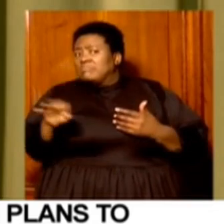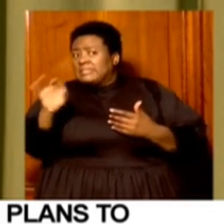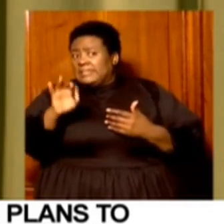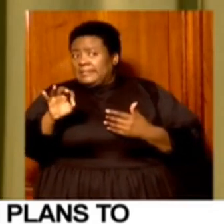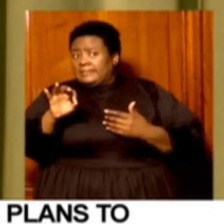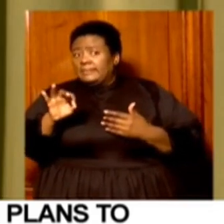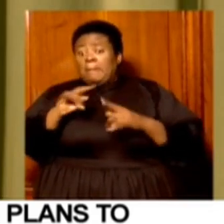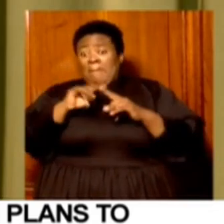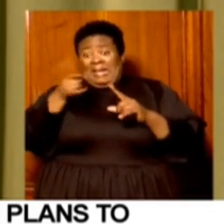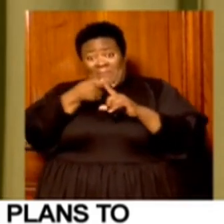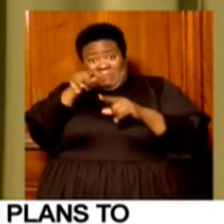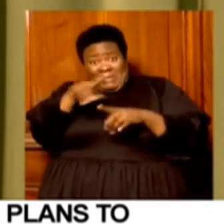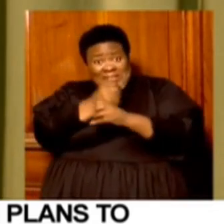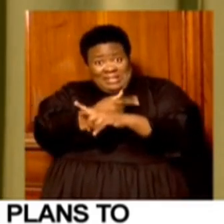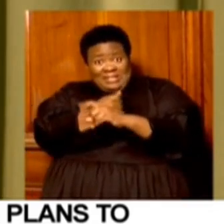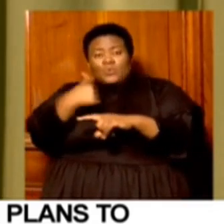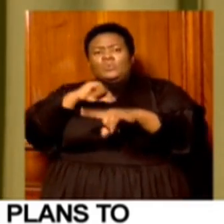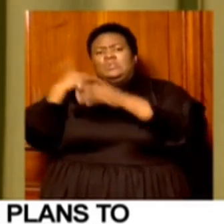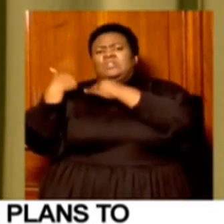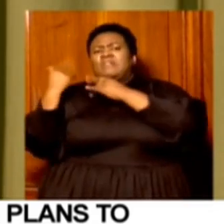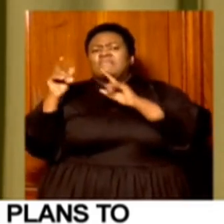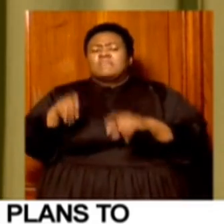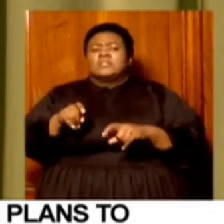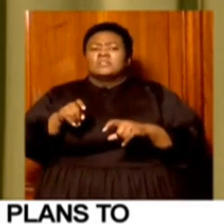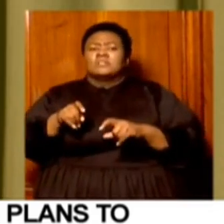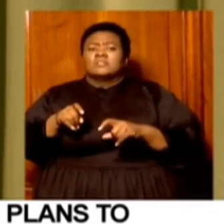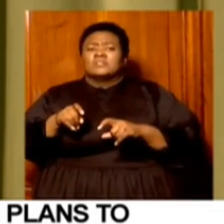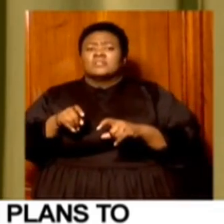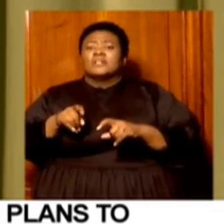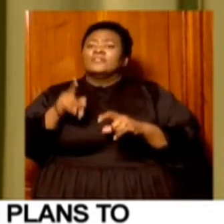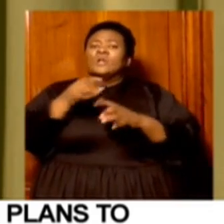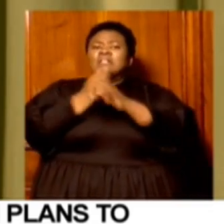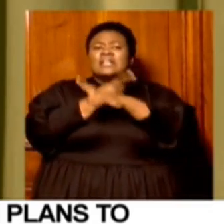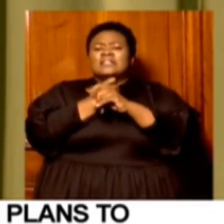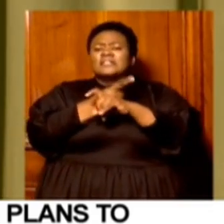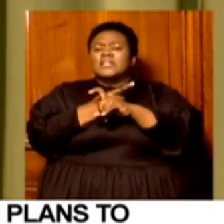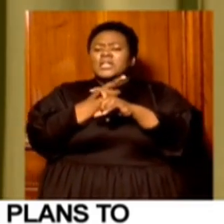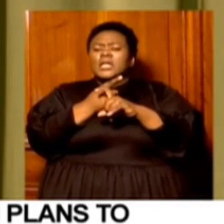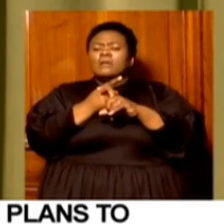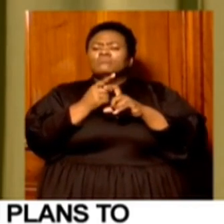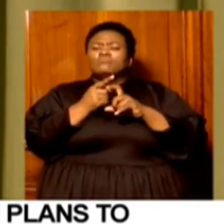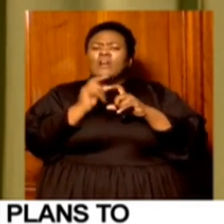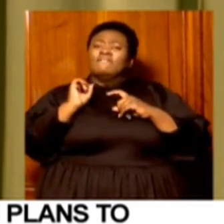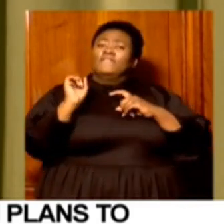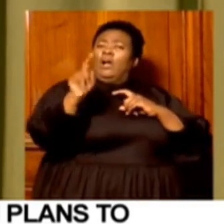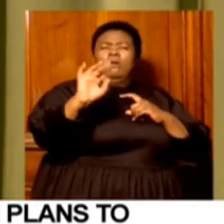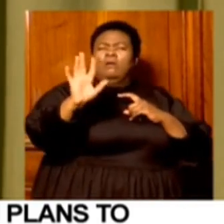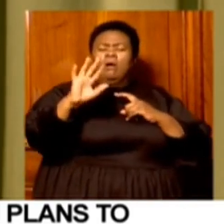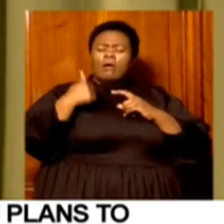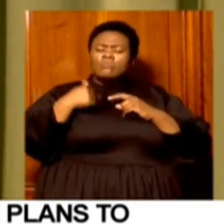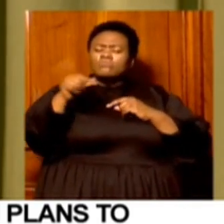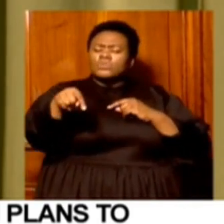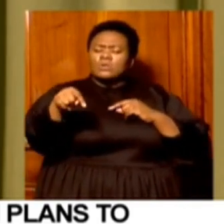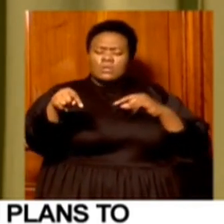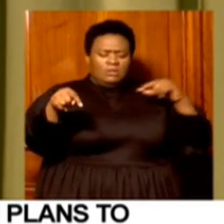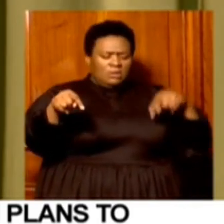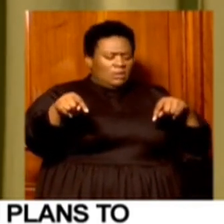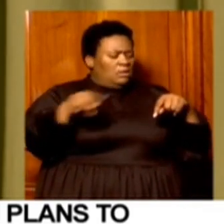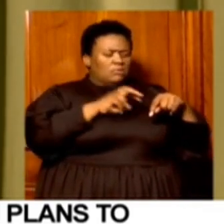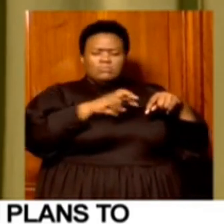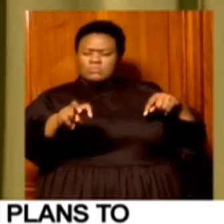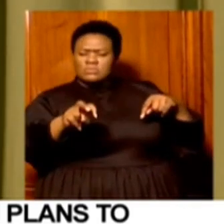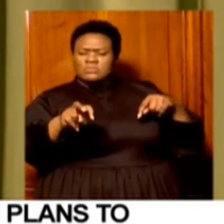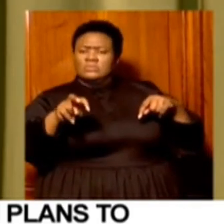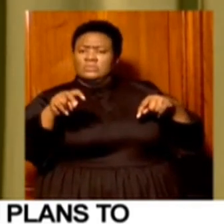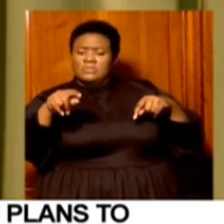be safe. The taxis are not traveling for a long distance. It's shorter distance. You are out. You are at work. You come